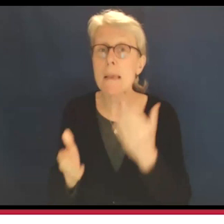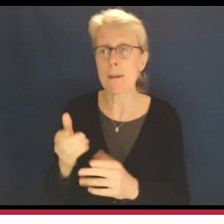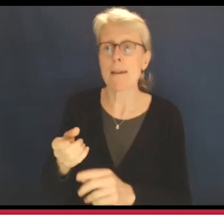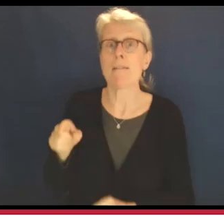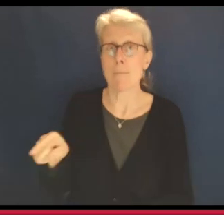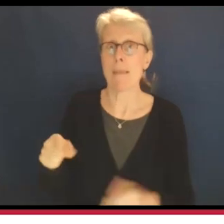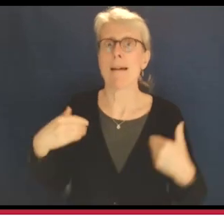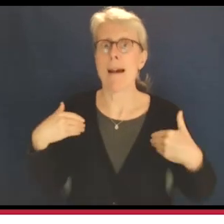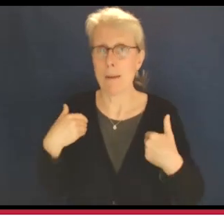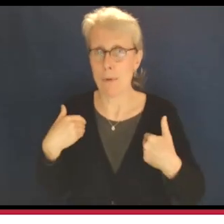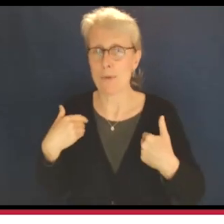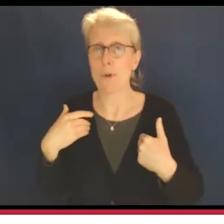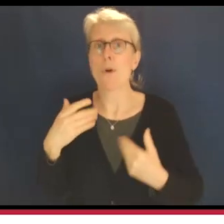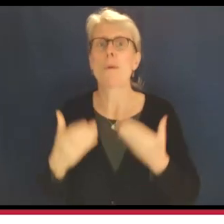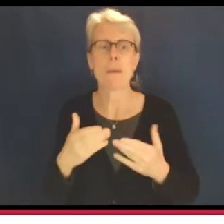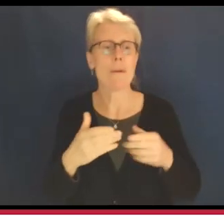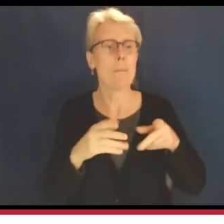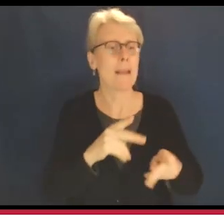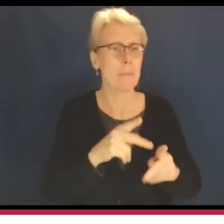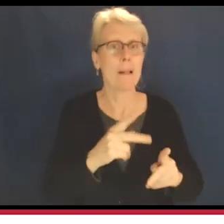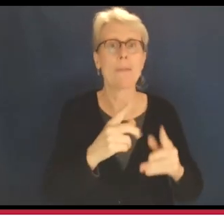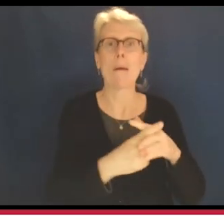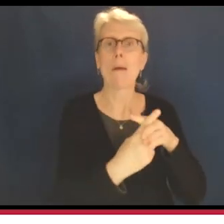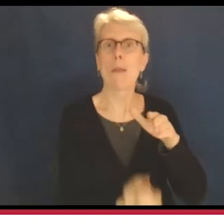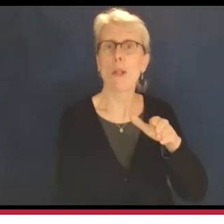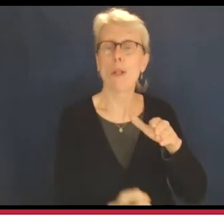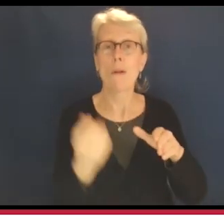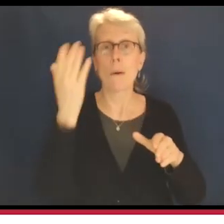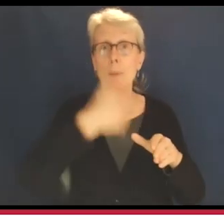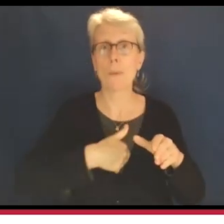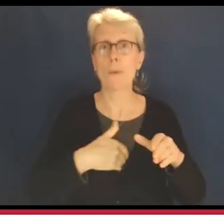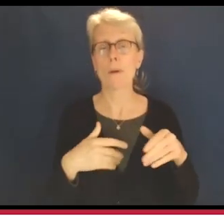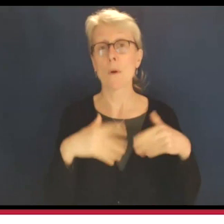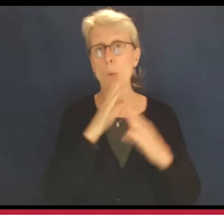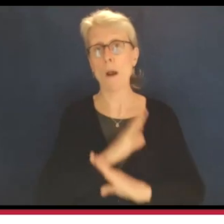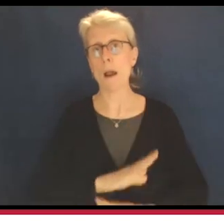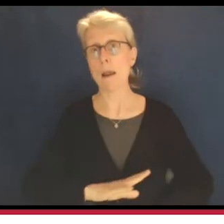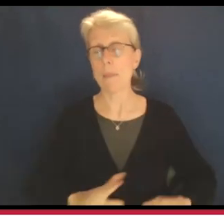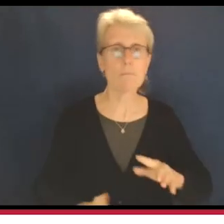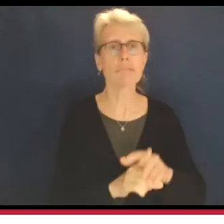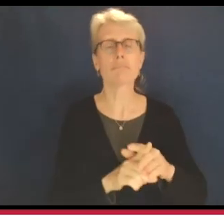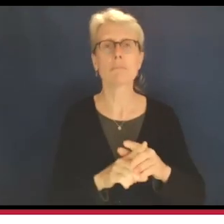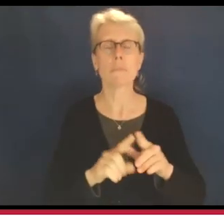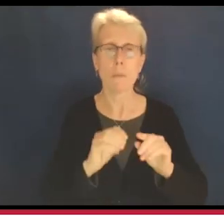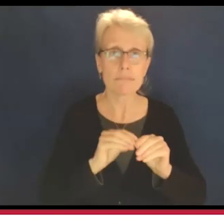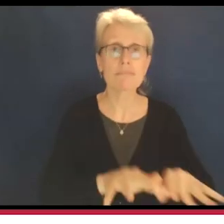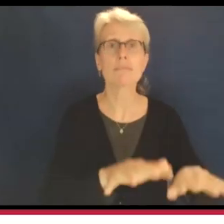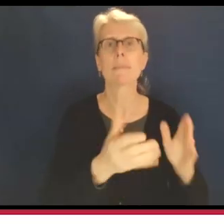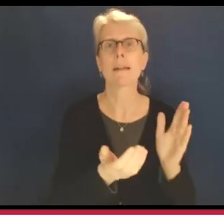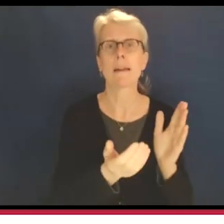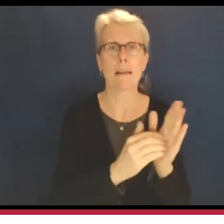have come most recently from people, and be restarting its